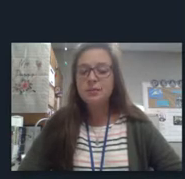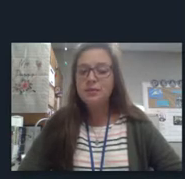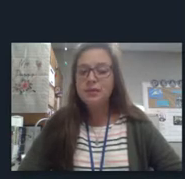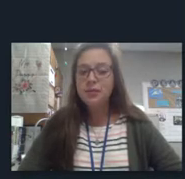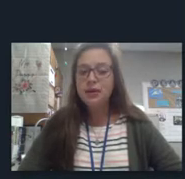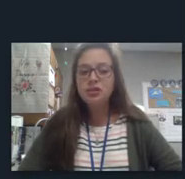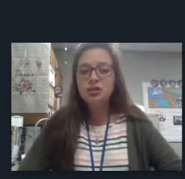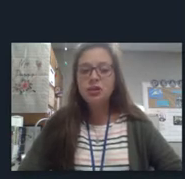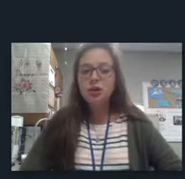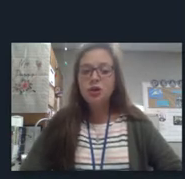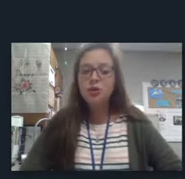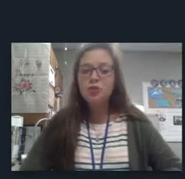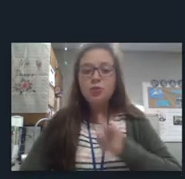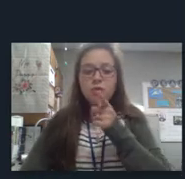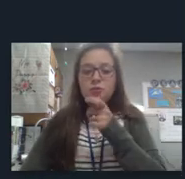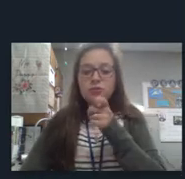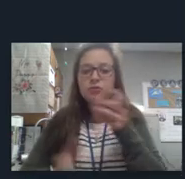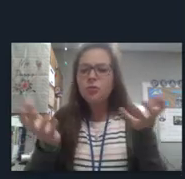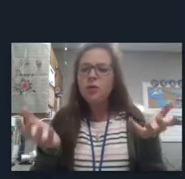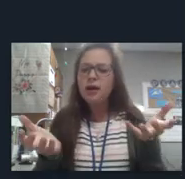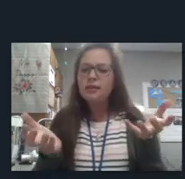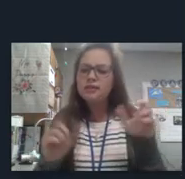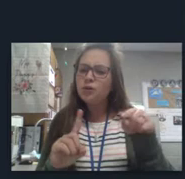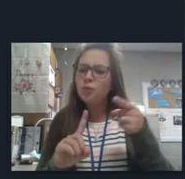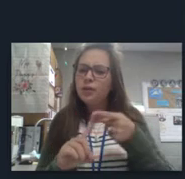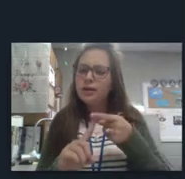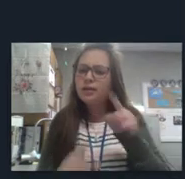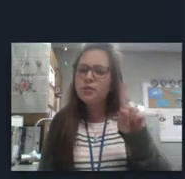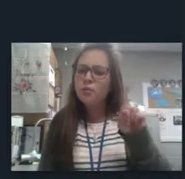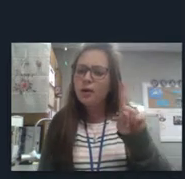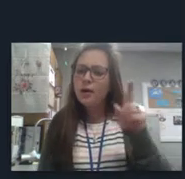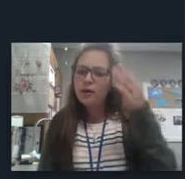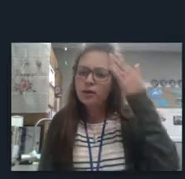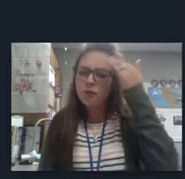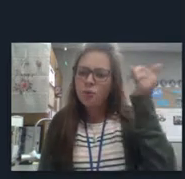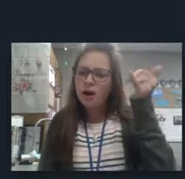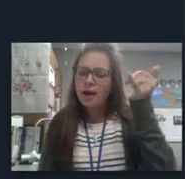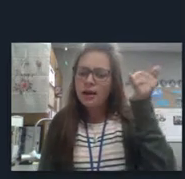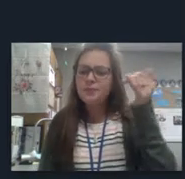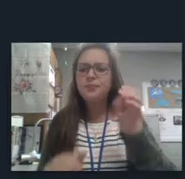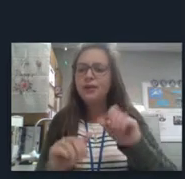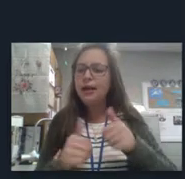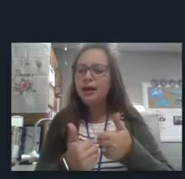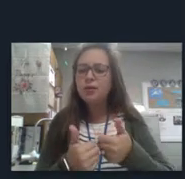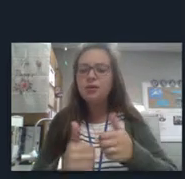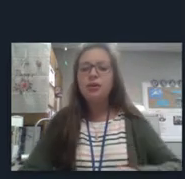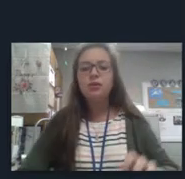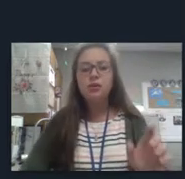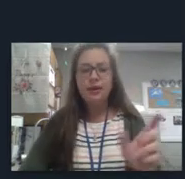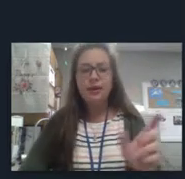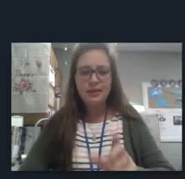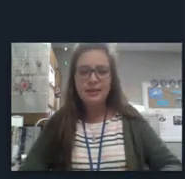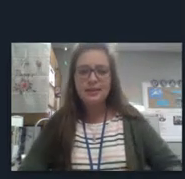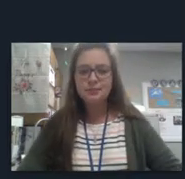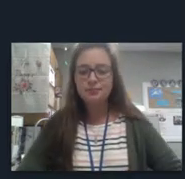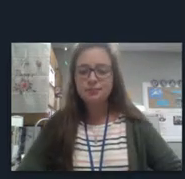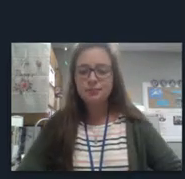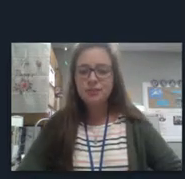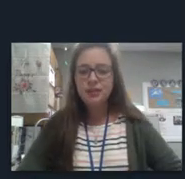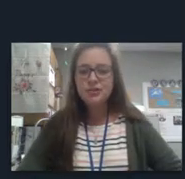end. So remember WH, who, what, when, where, why, how are at the